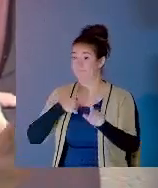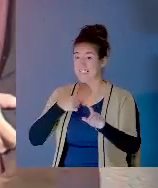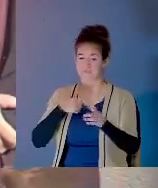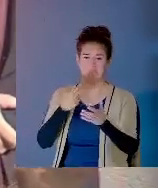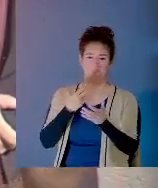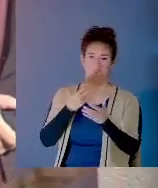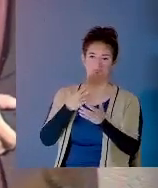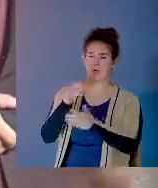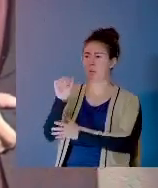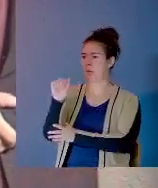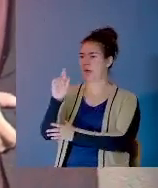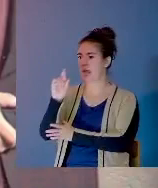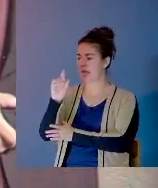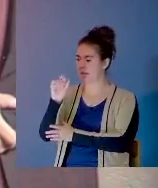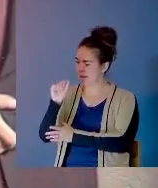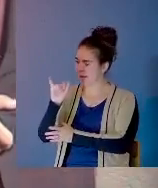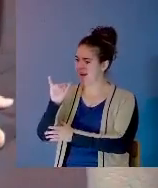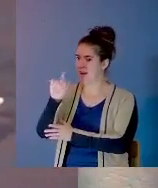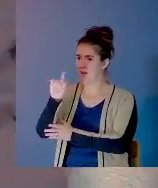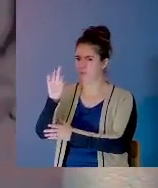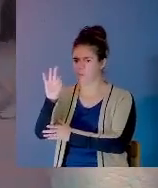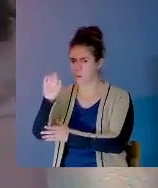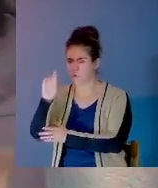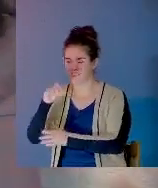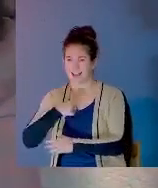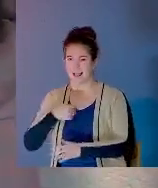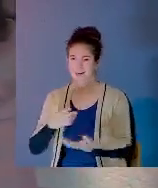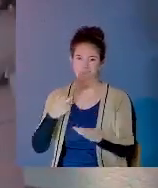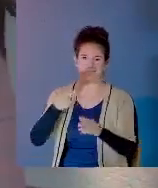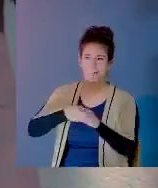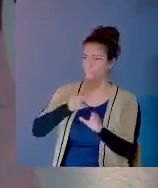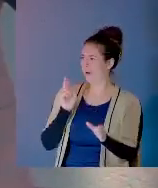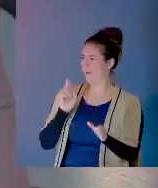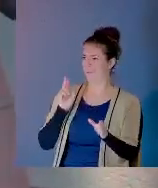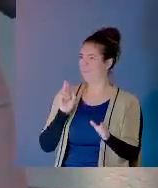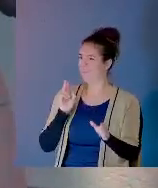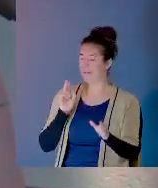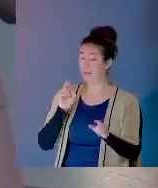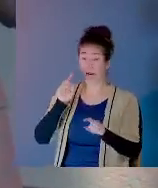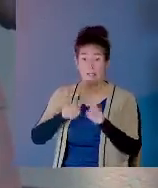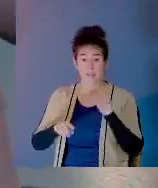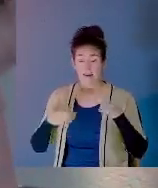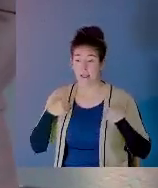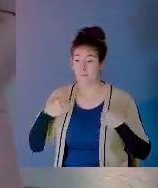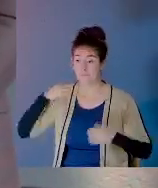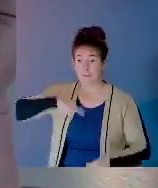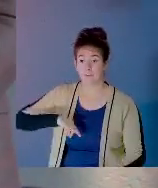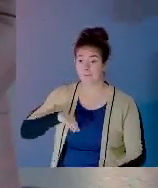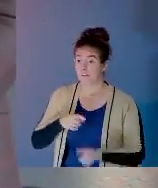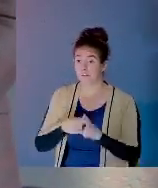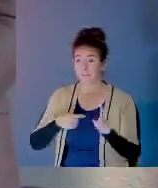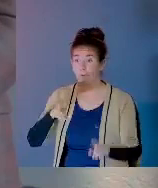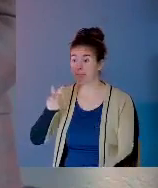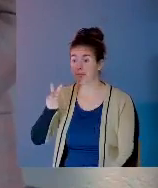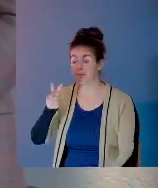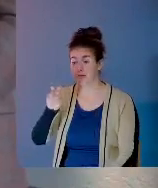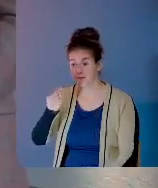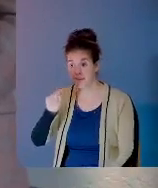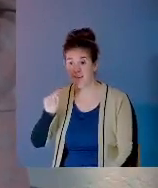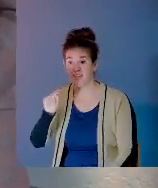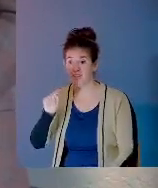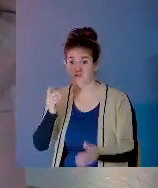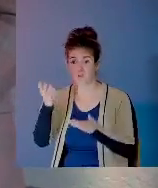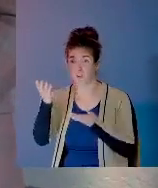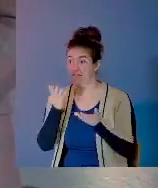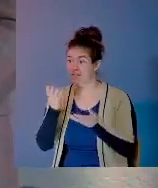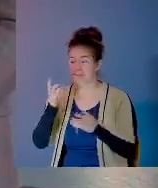I resigned. I can't be a veteran and get the benefits, because I gave him a 30-day notice and quit.